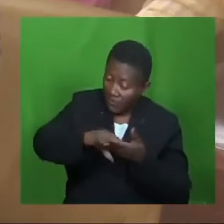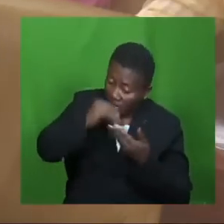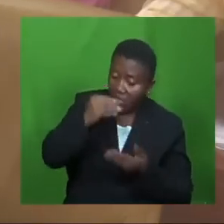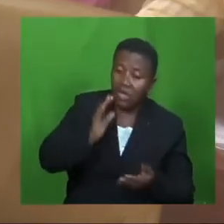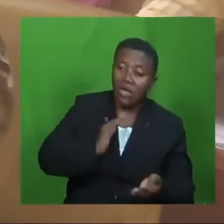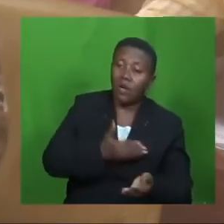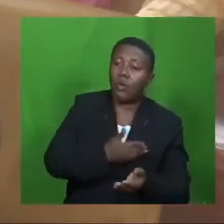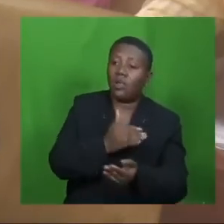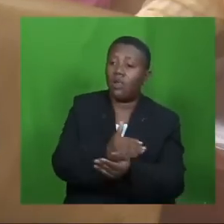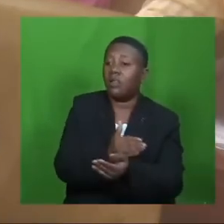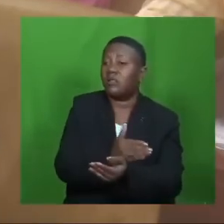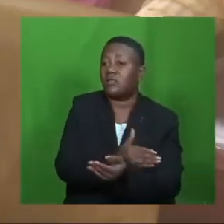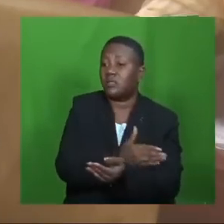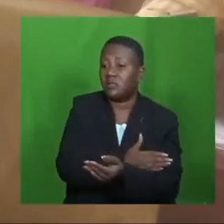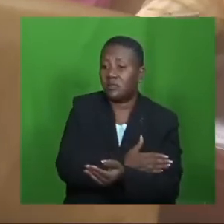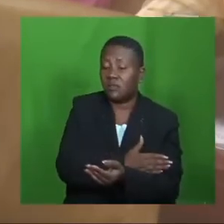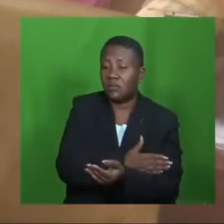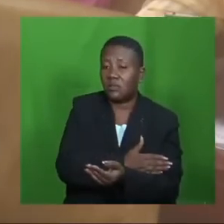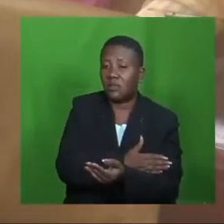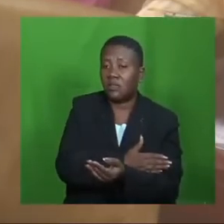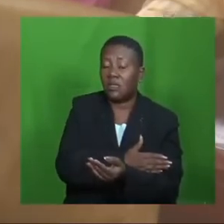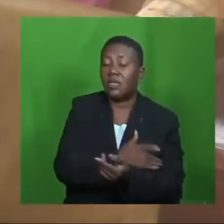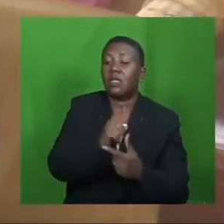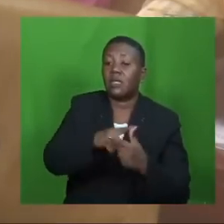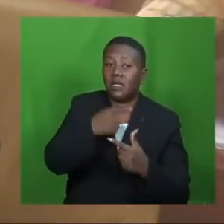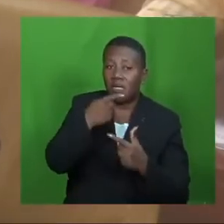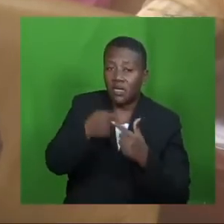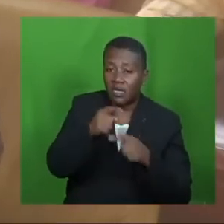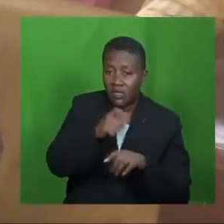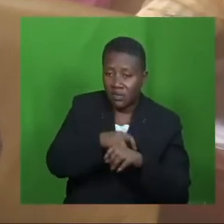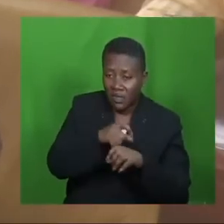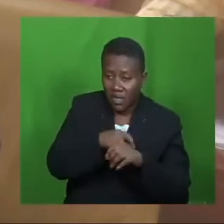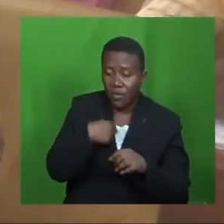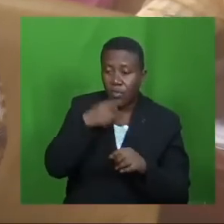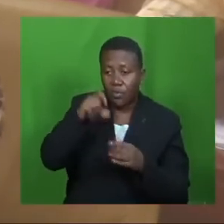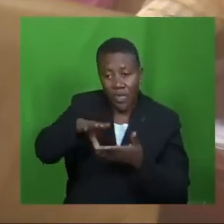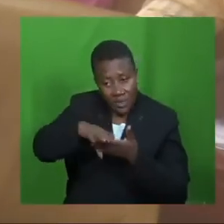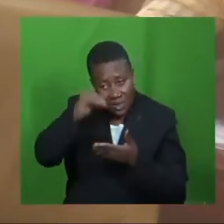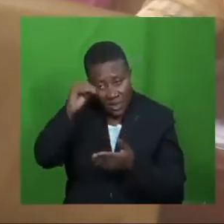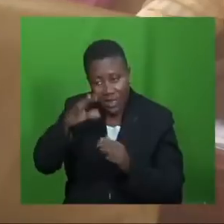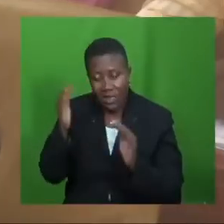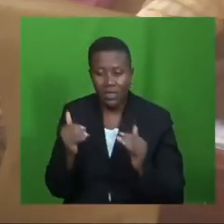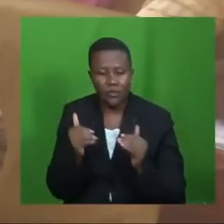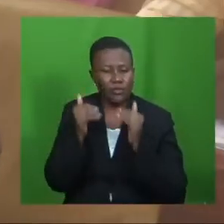hoping that we better our lot going forward. Because this is a